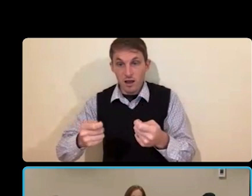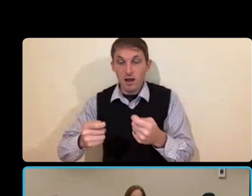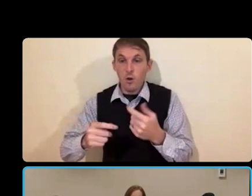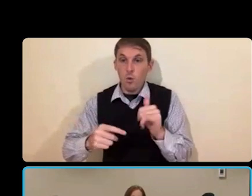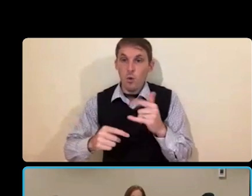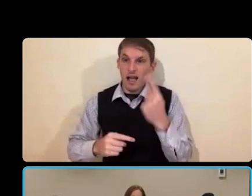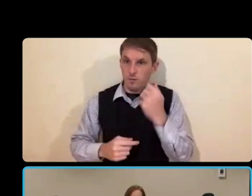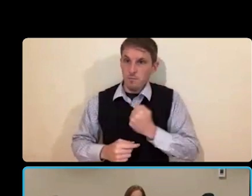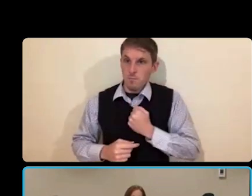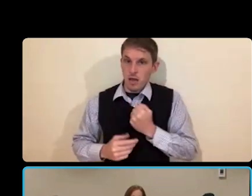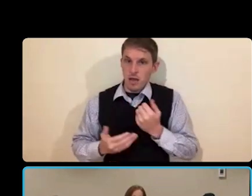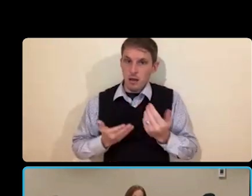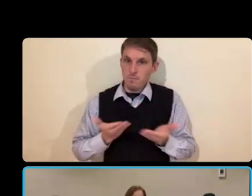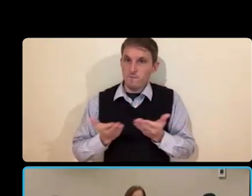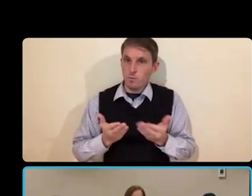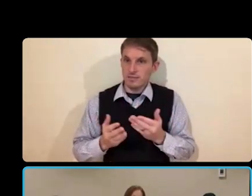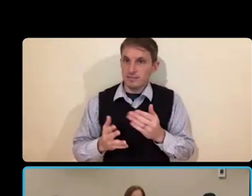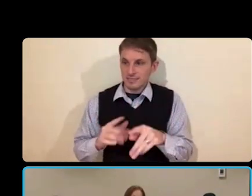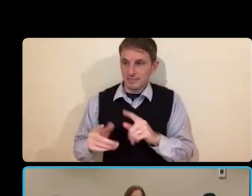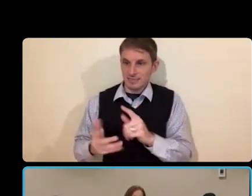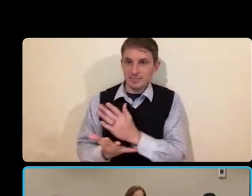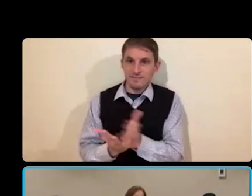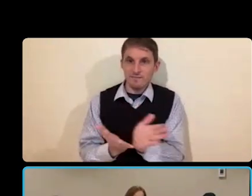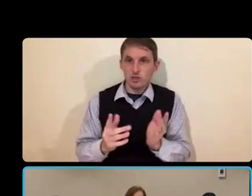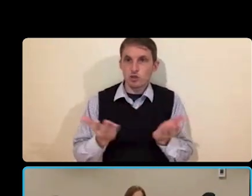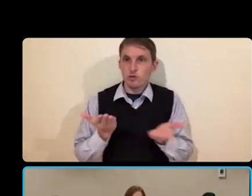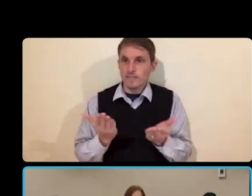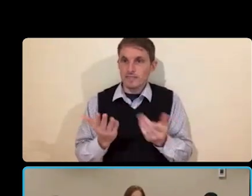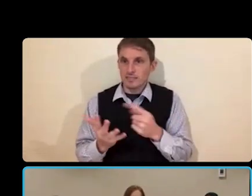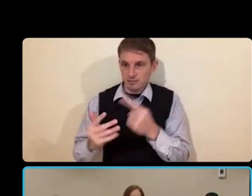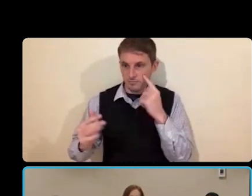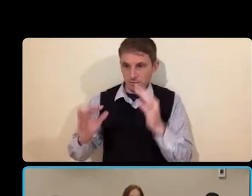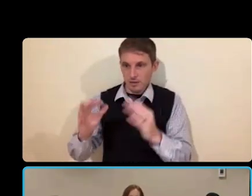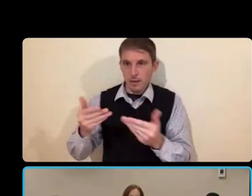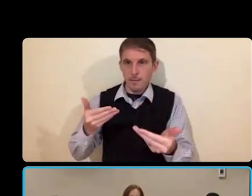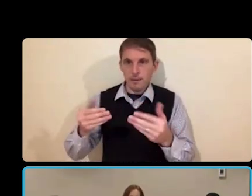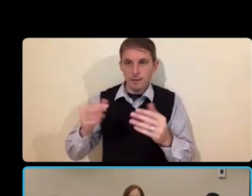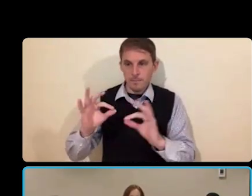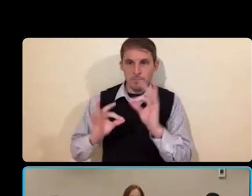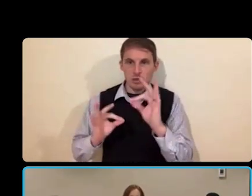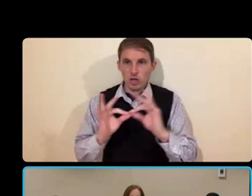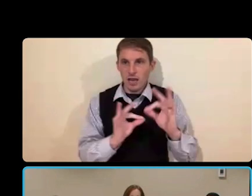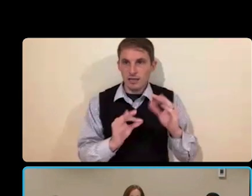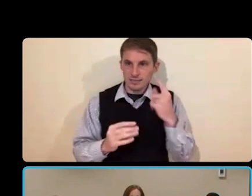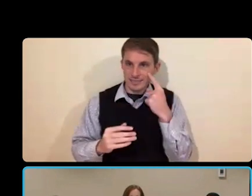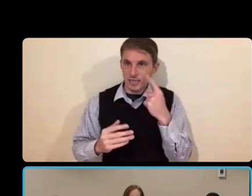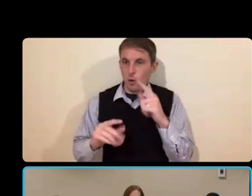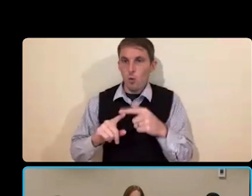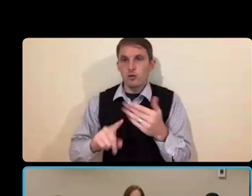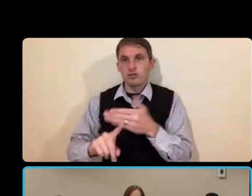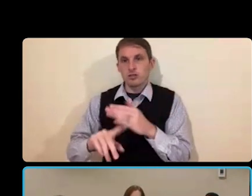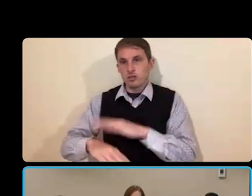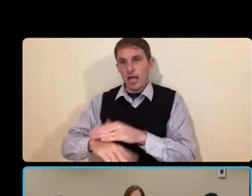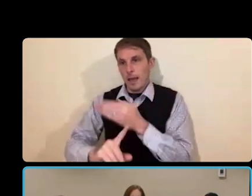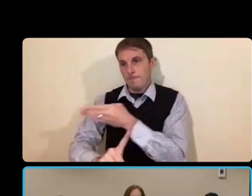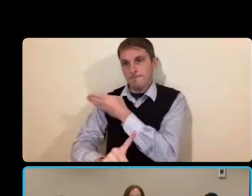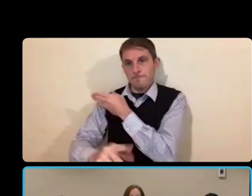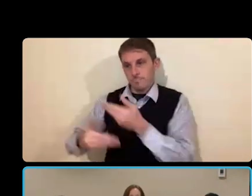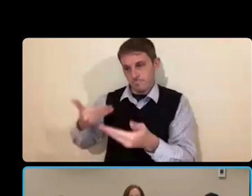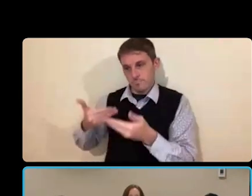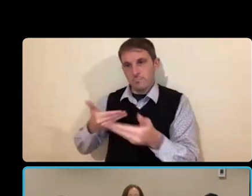look at your own performance across services within your organisation or over time, to really engage in